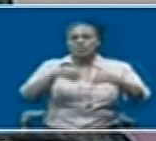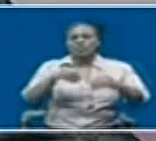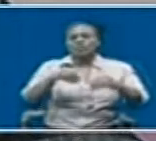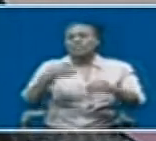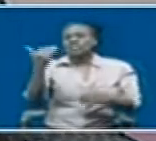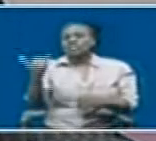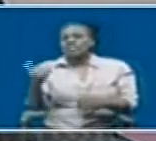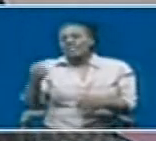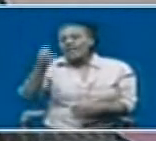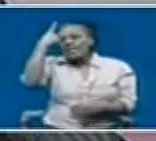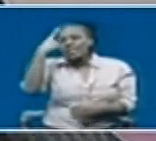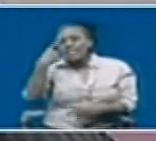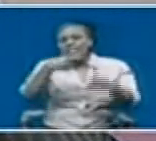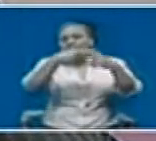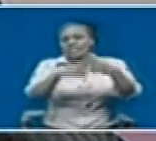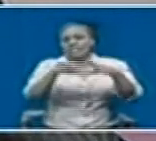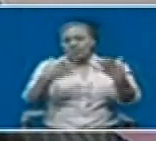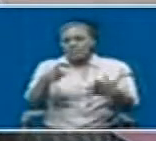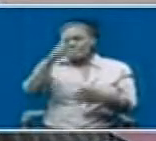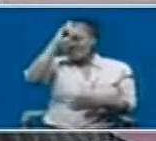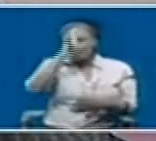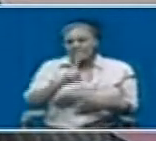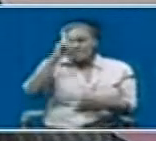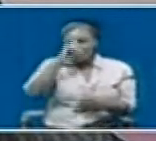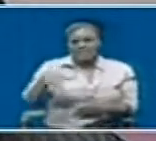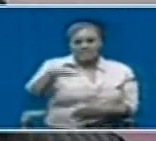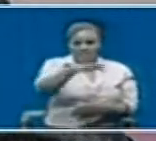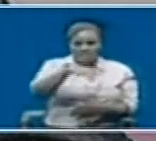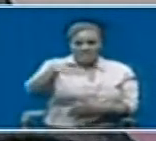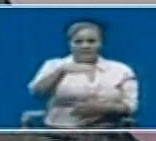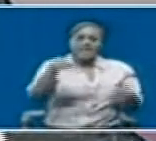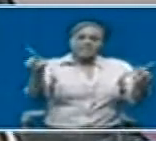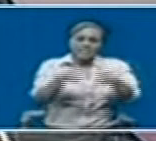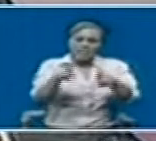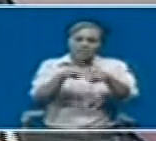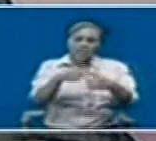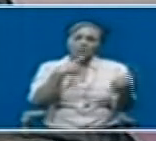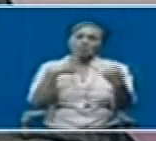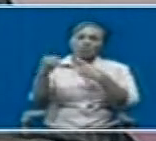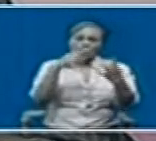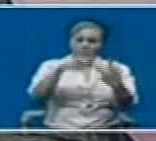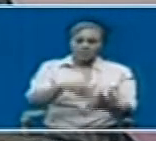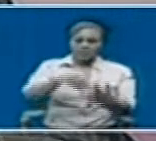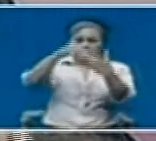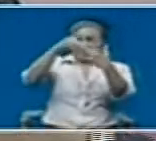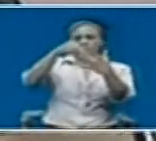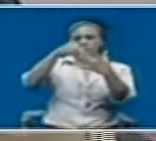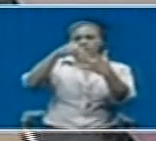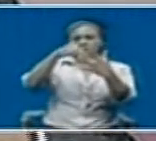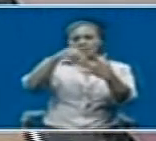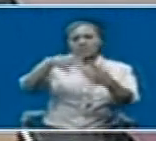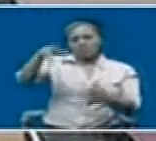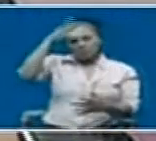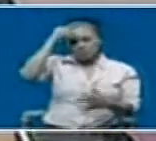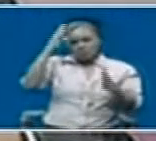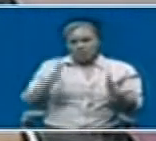the industry sector? So this is a very crucial area. Mm-hmm. And even though we speak about, especially in Strathmore, about our students